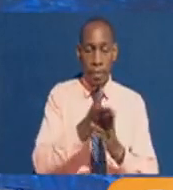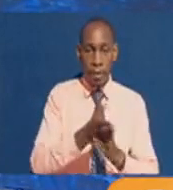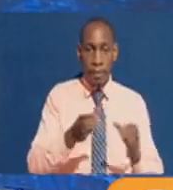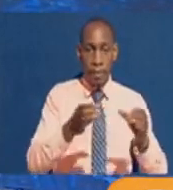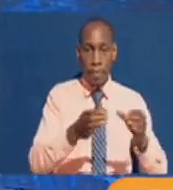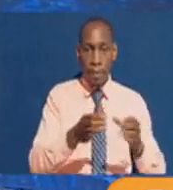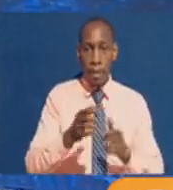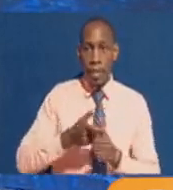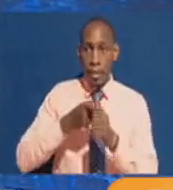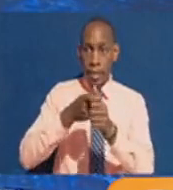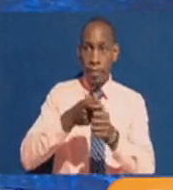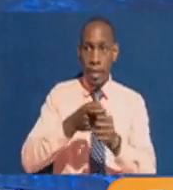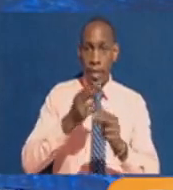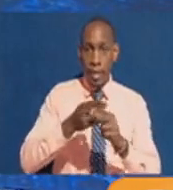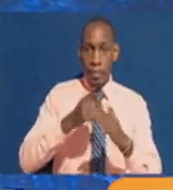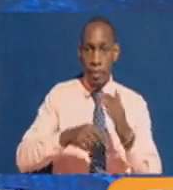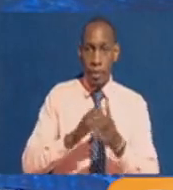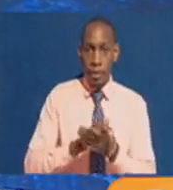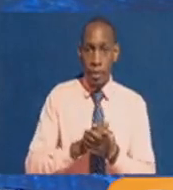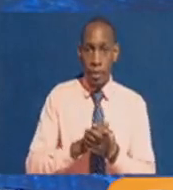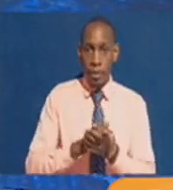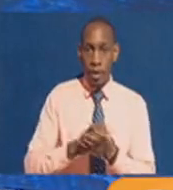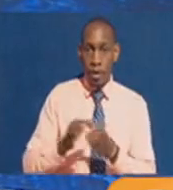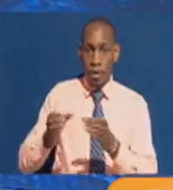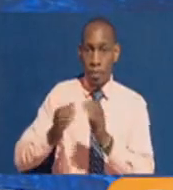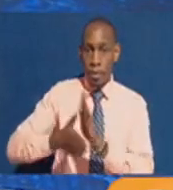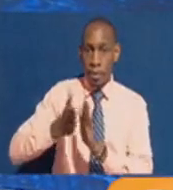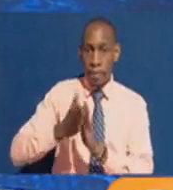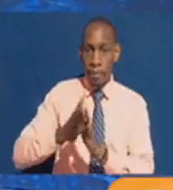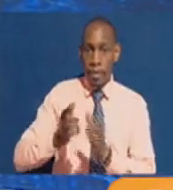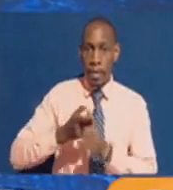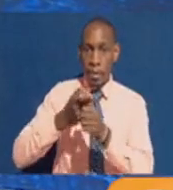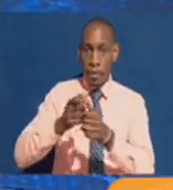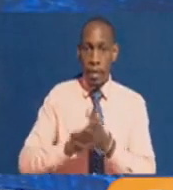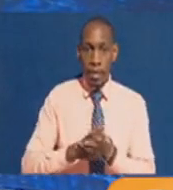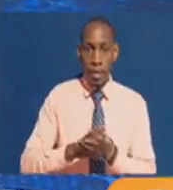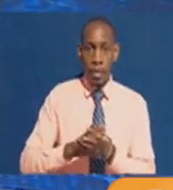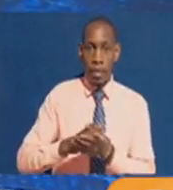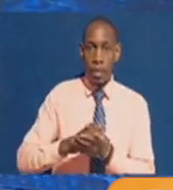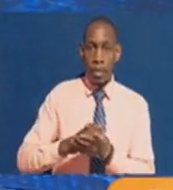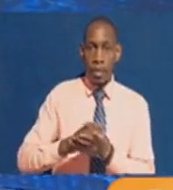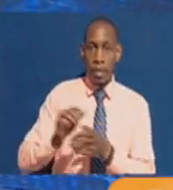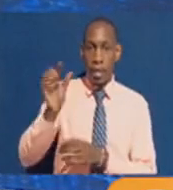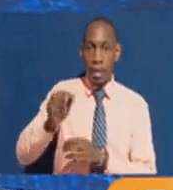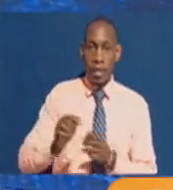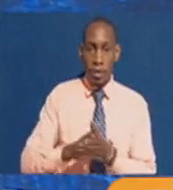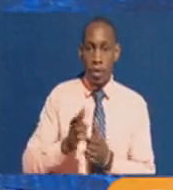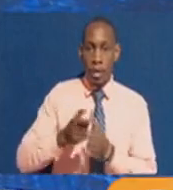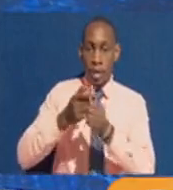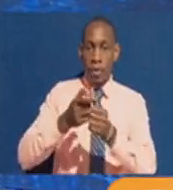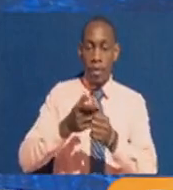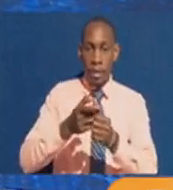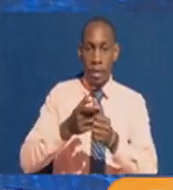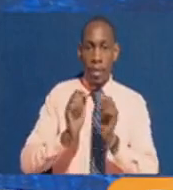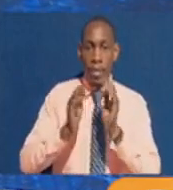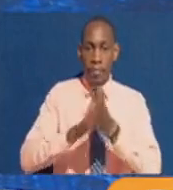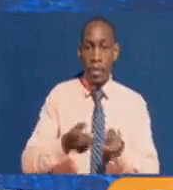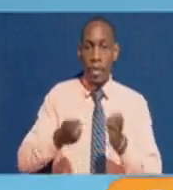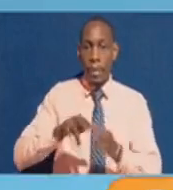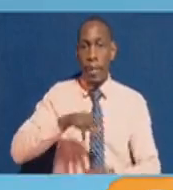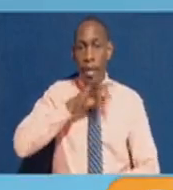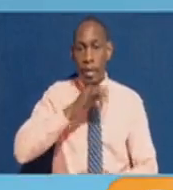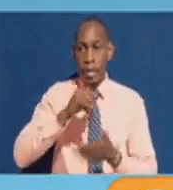firms award dubbed the Pacesetters Award. Now, this year's regional award ceremony will be held in Kampala, Uganda.